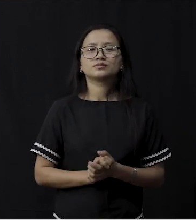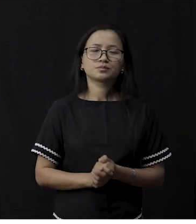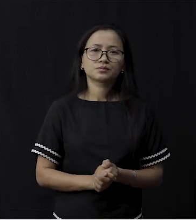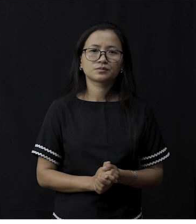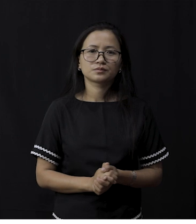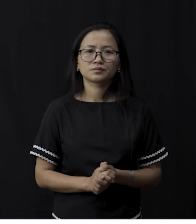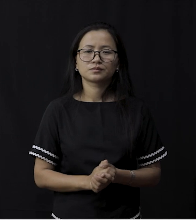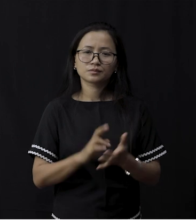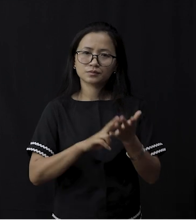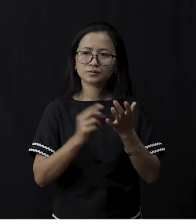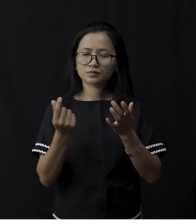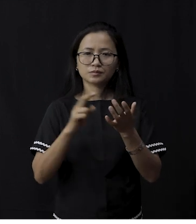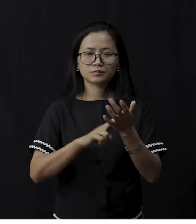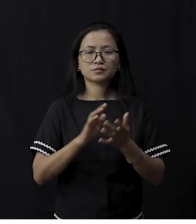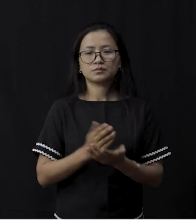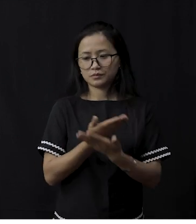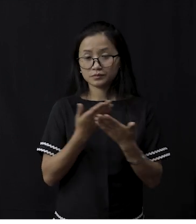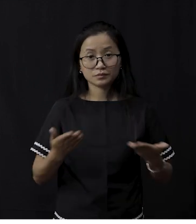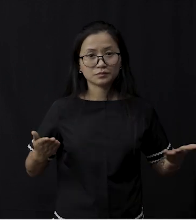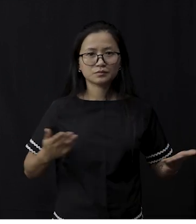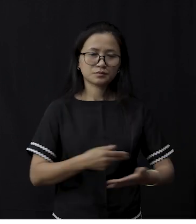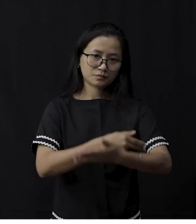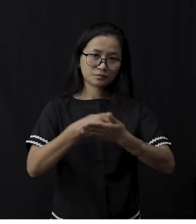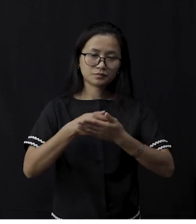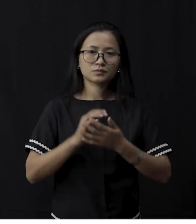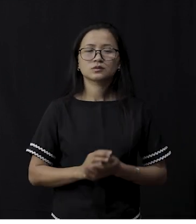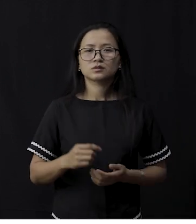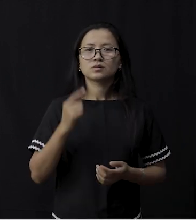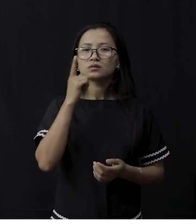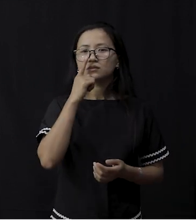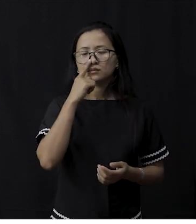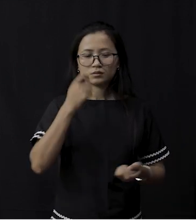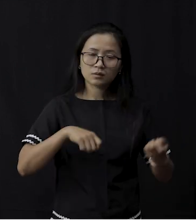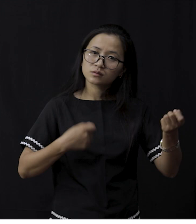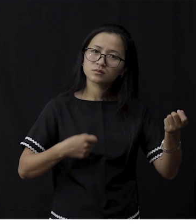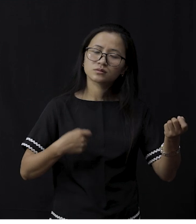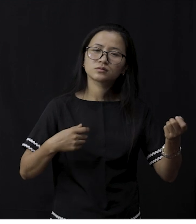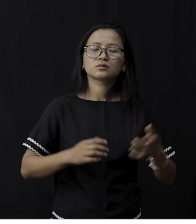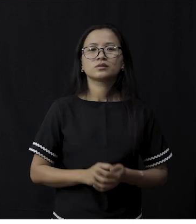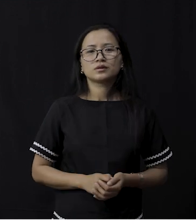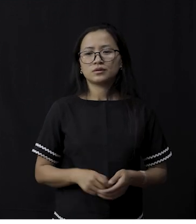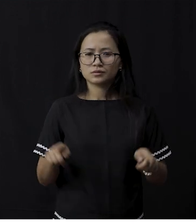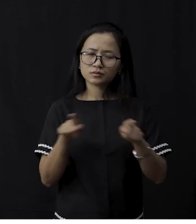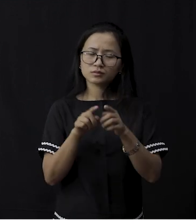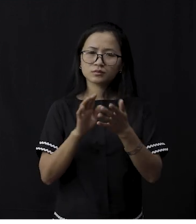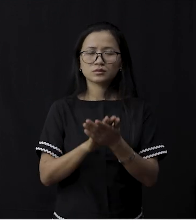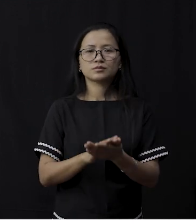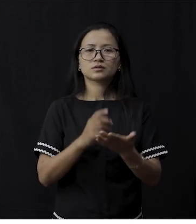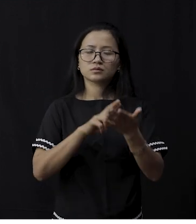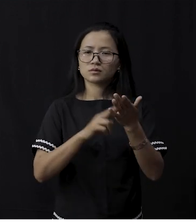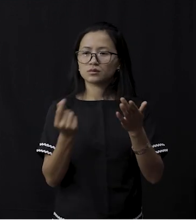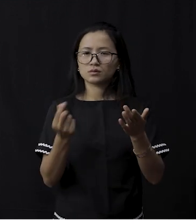So that's a noun because it's a name of a thing. The girl who's playing that guitar is also a noun